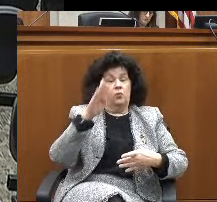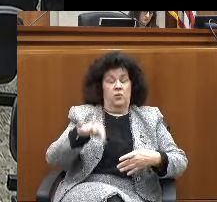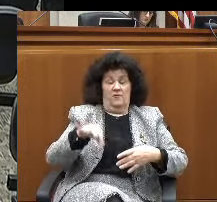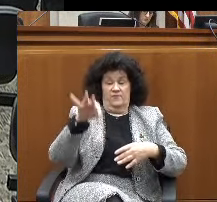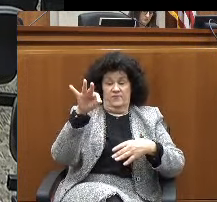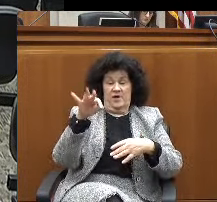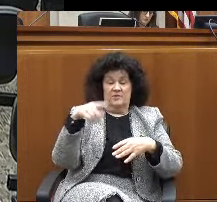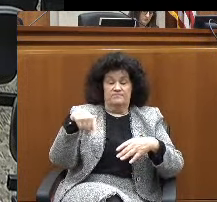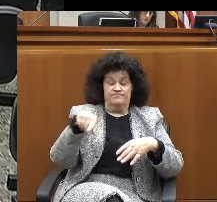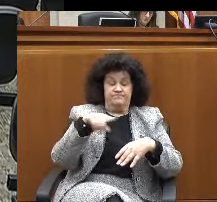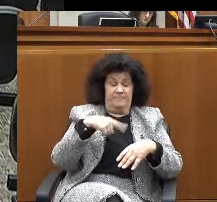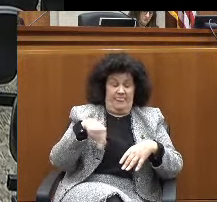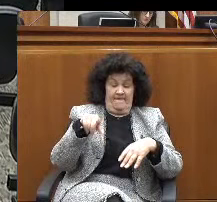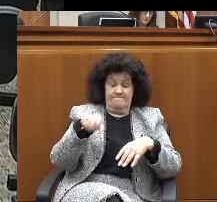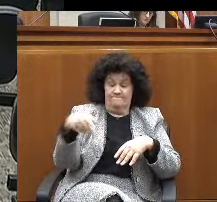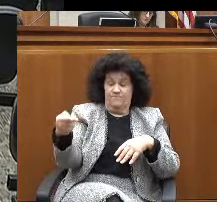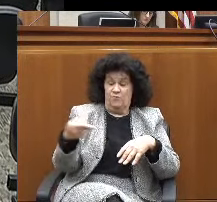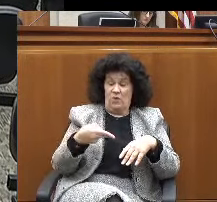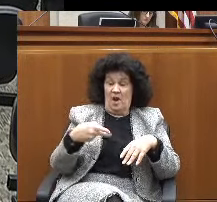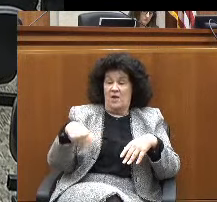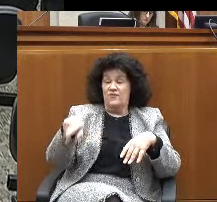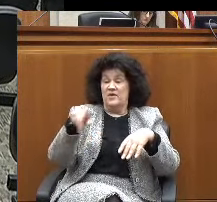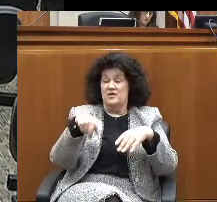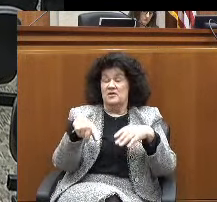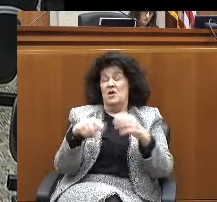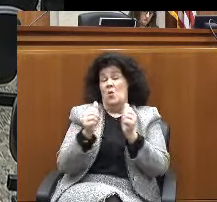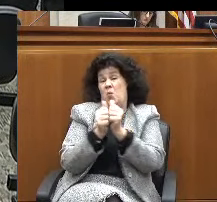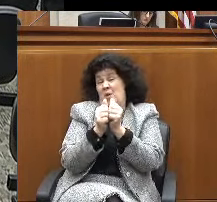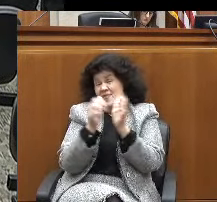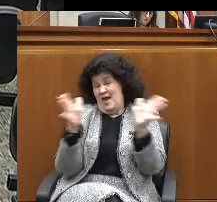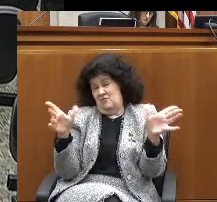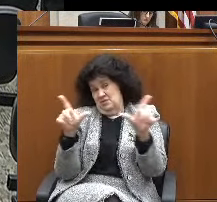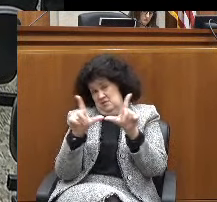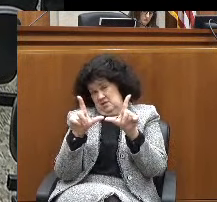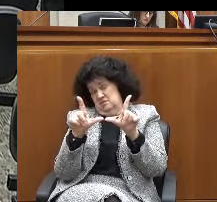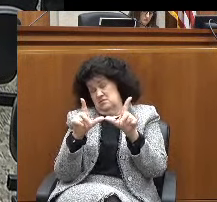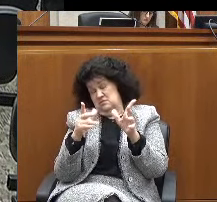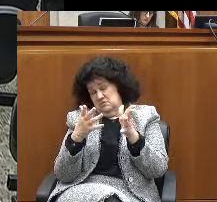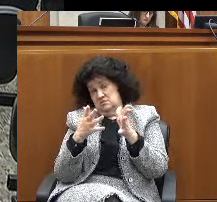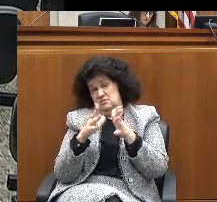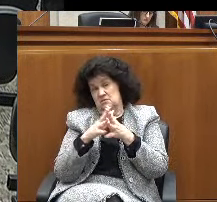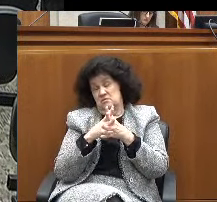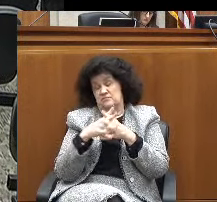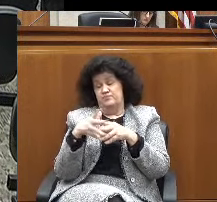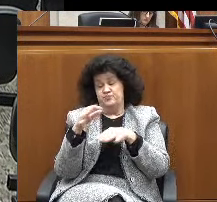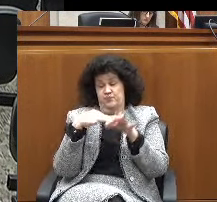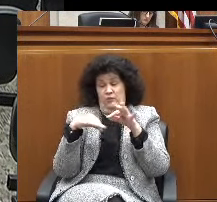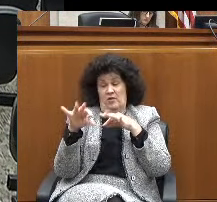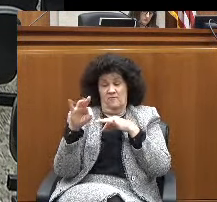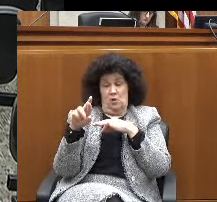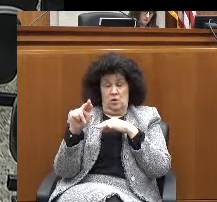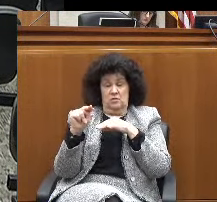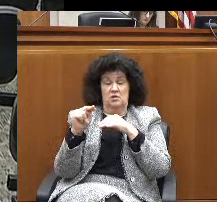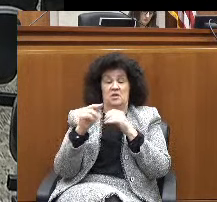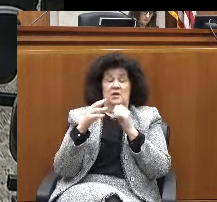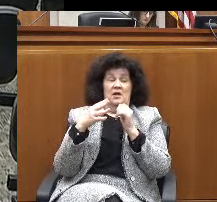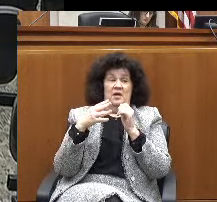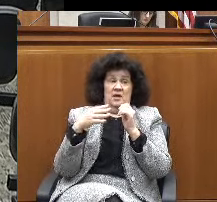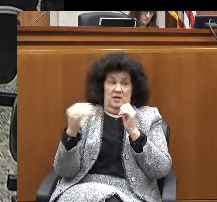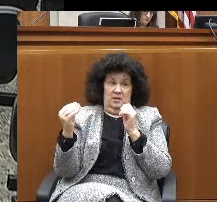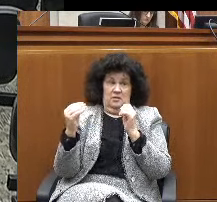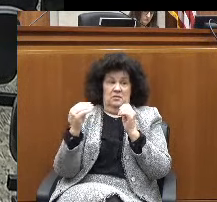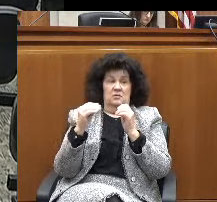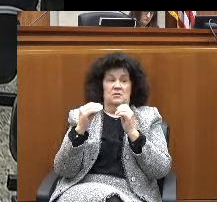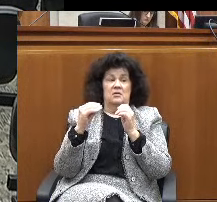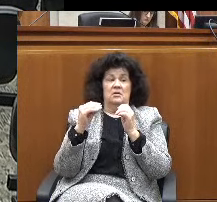hiring unlicensed personnel to take care of kids as opposed to having an RN who at least has educational requirements and a certification and a